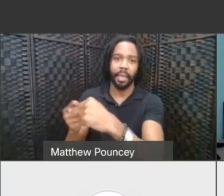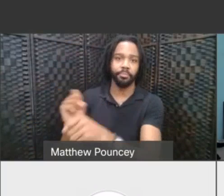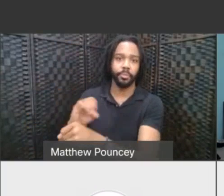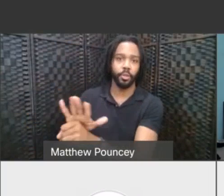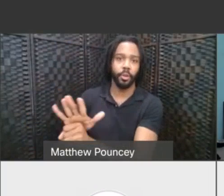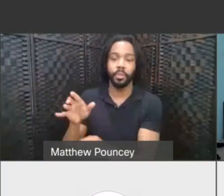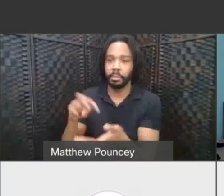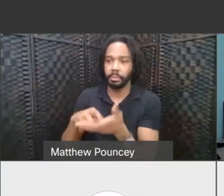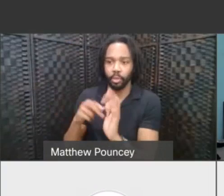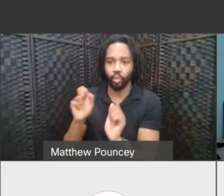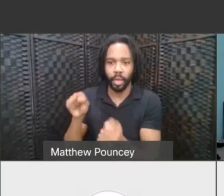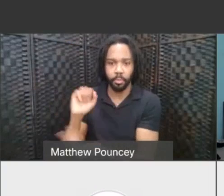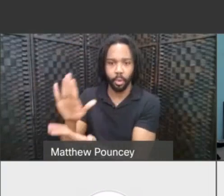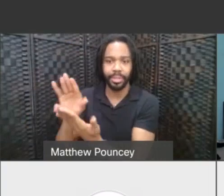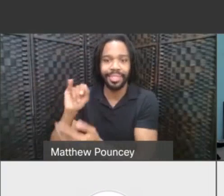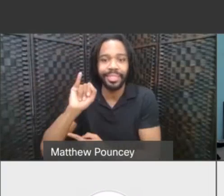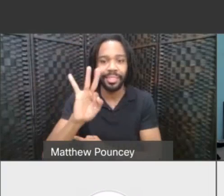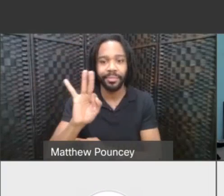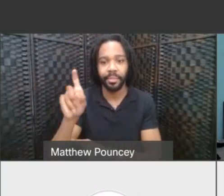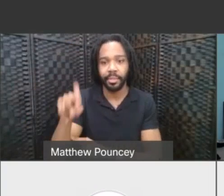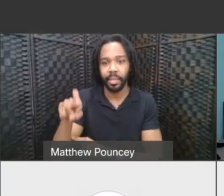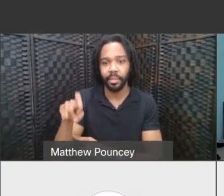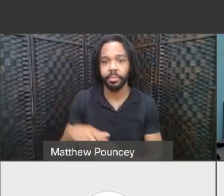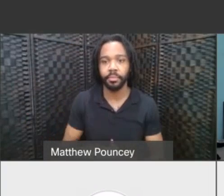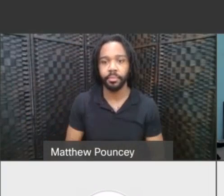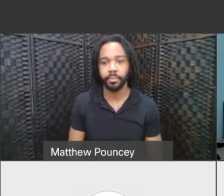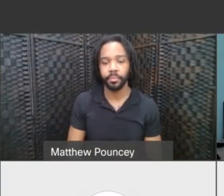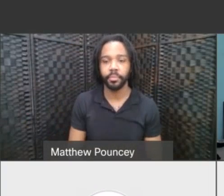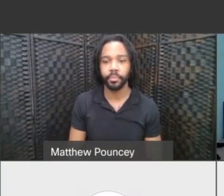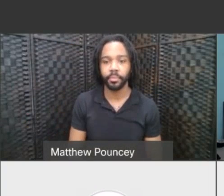needed there can be done.